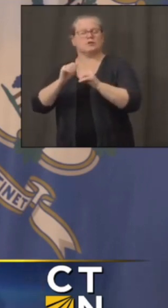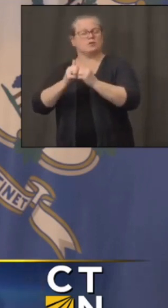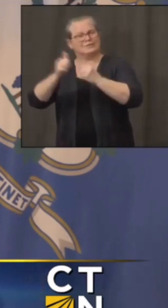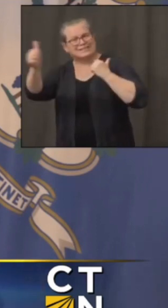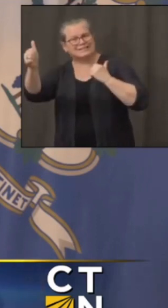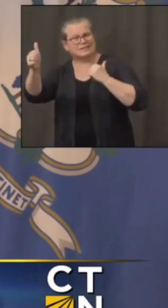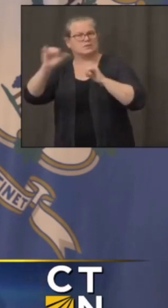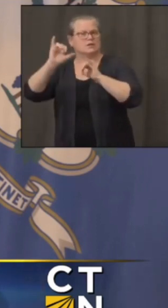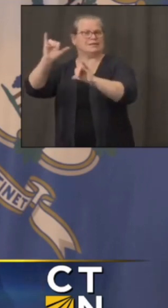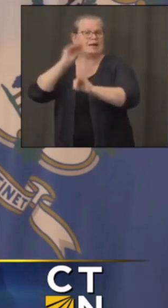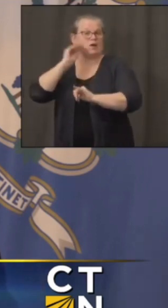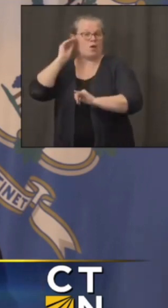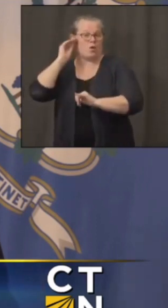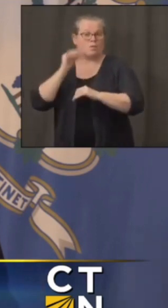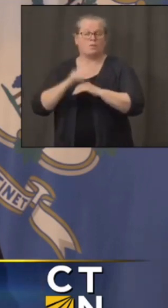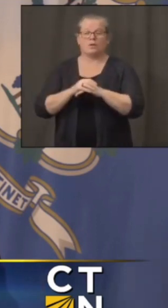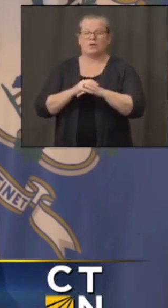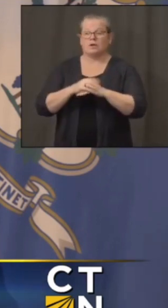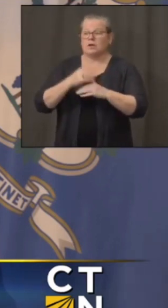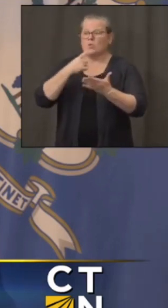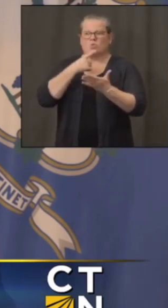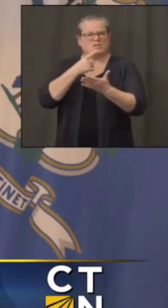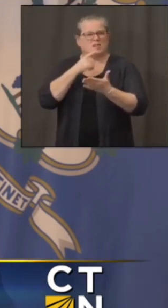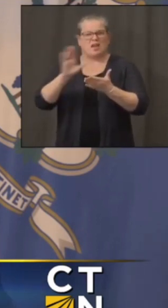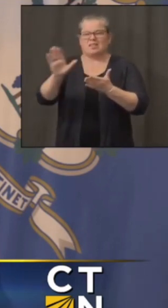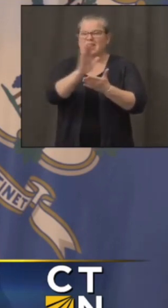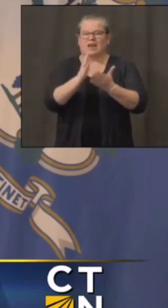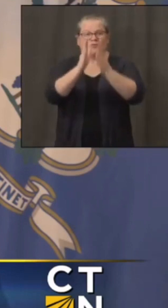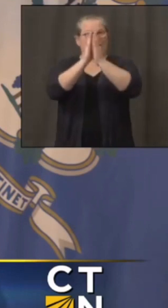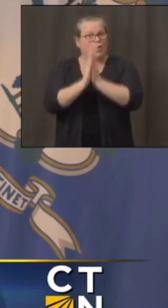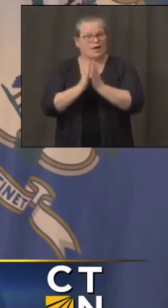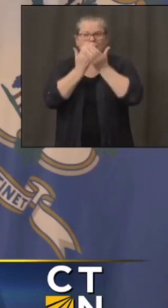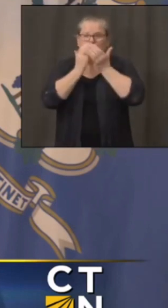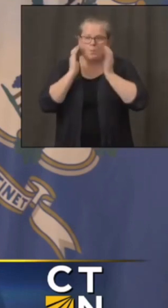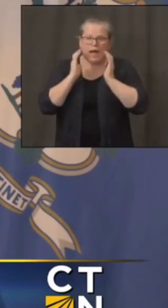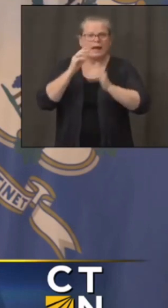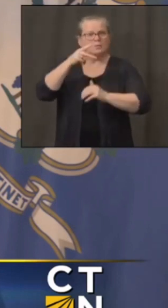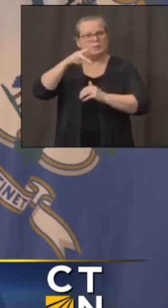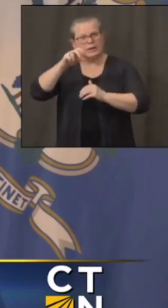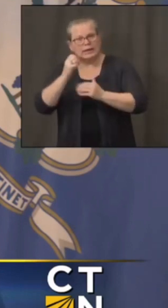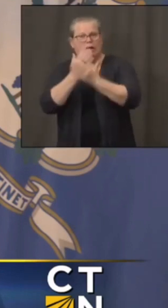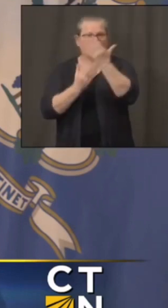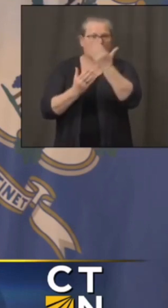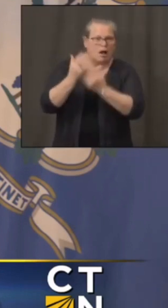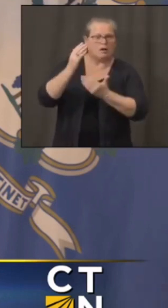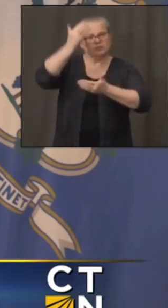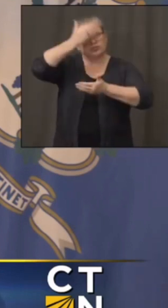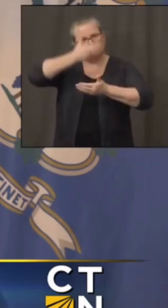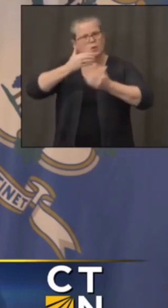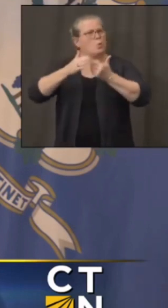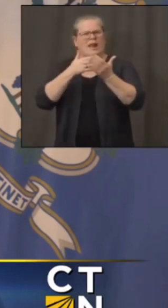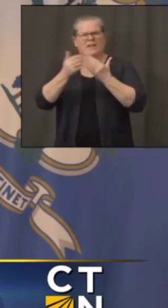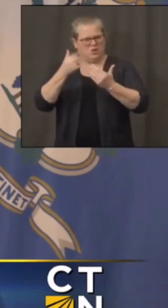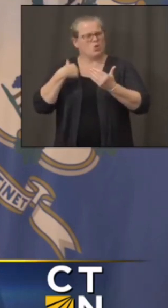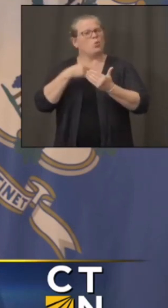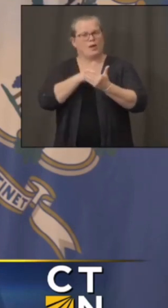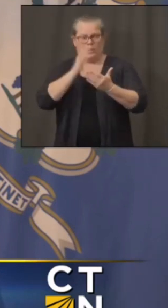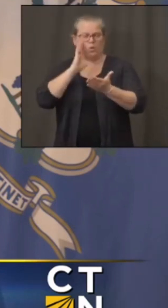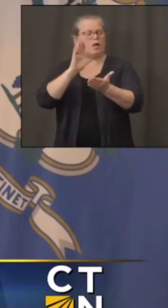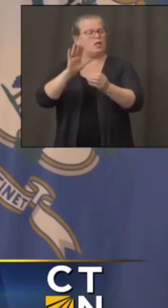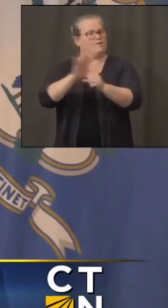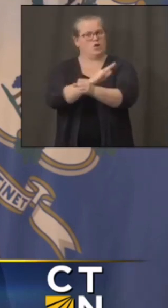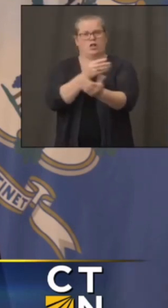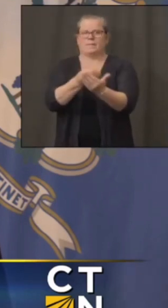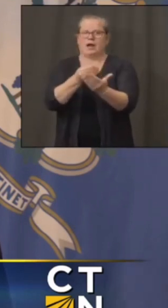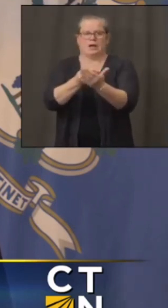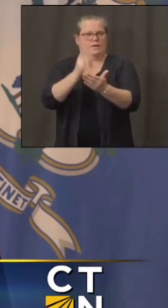fund everything you've requested in terms of masks and other PPE to make sure you can return to school safely. I